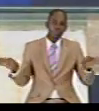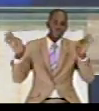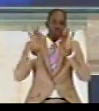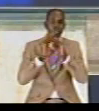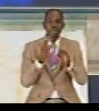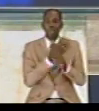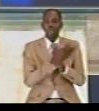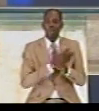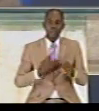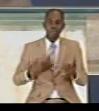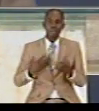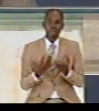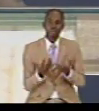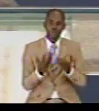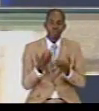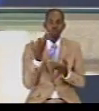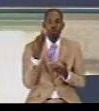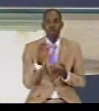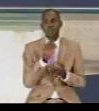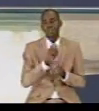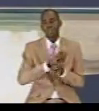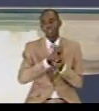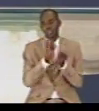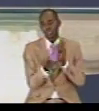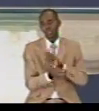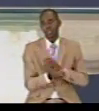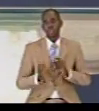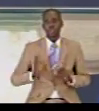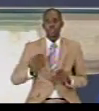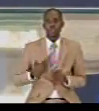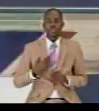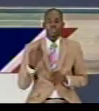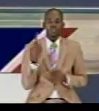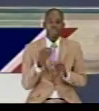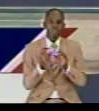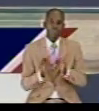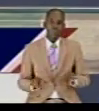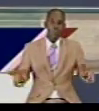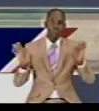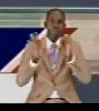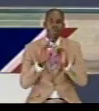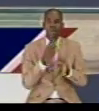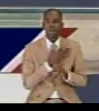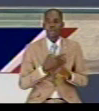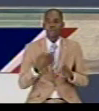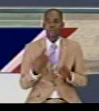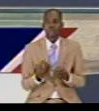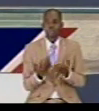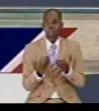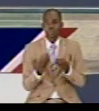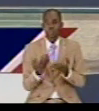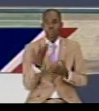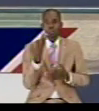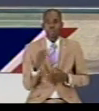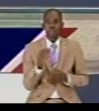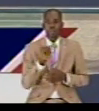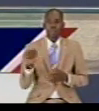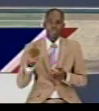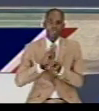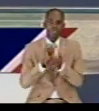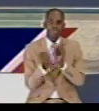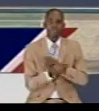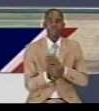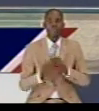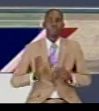a transformed soul. The priority and the pursuit of a transformed